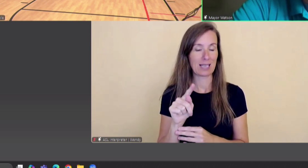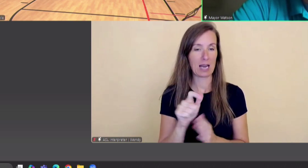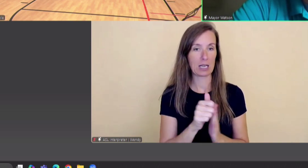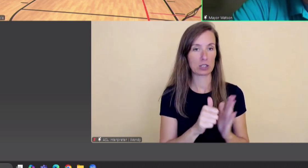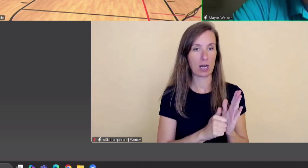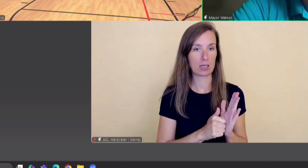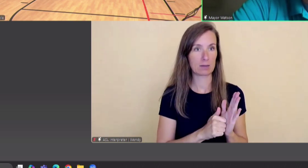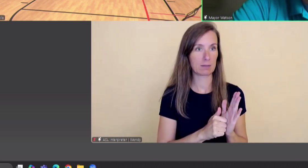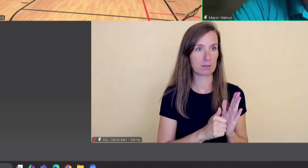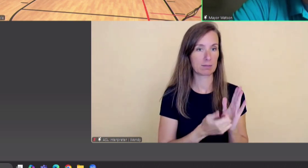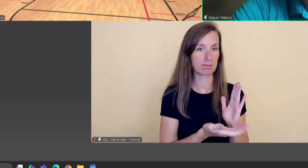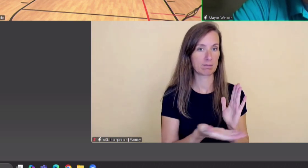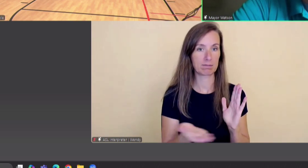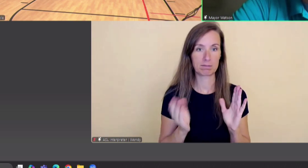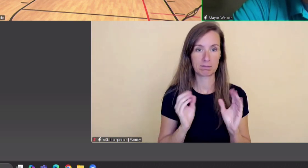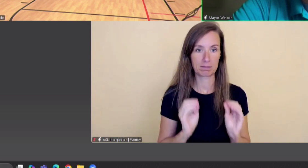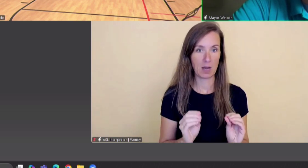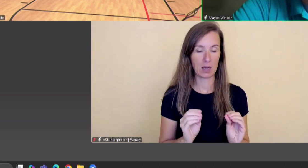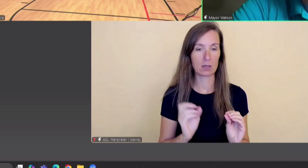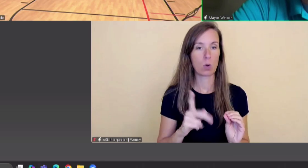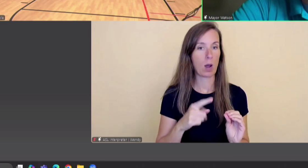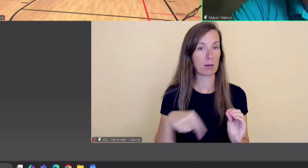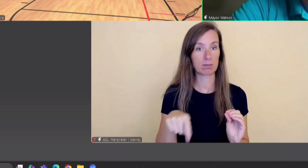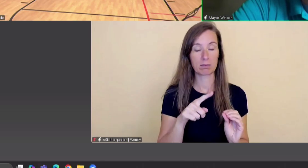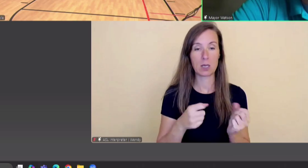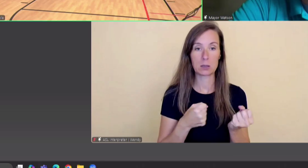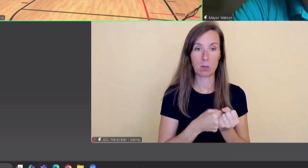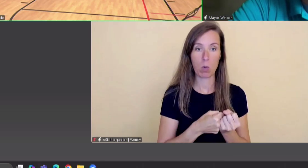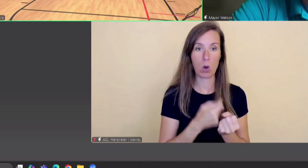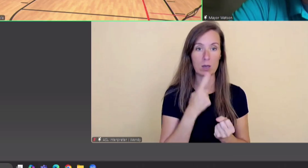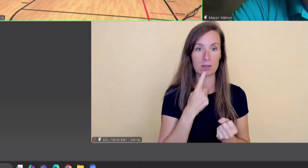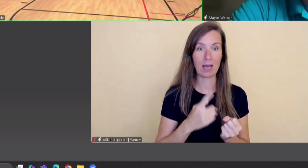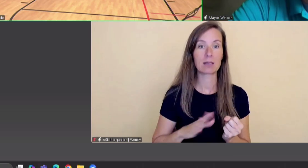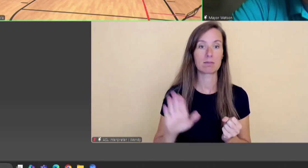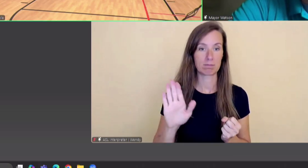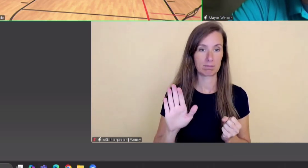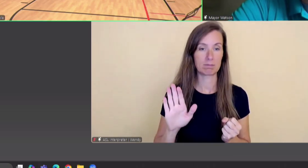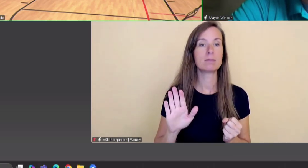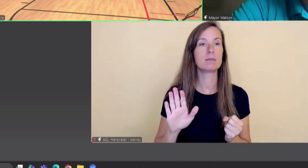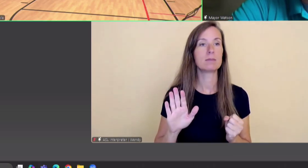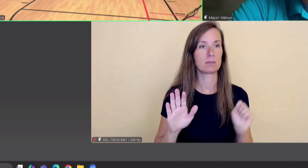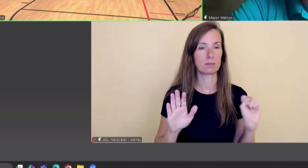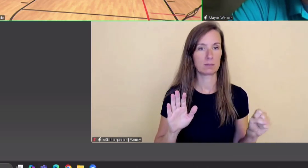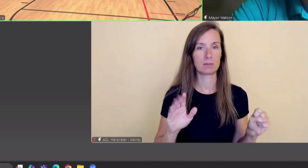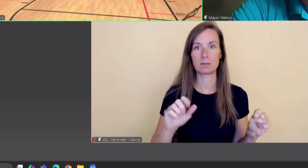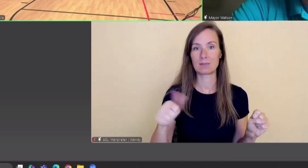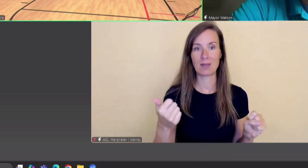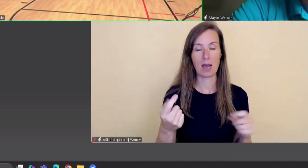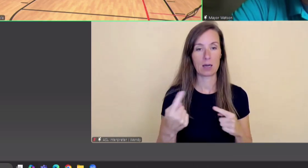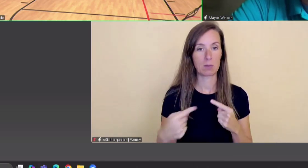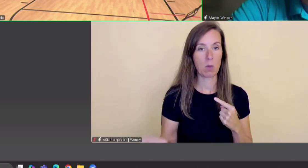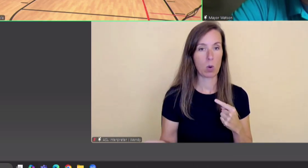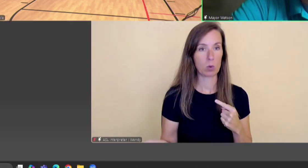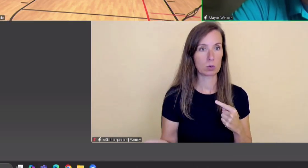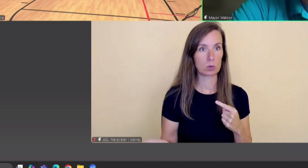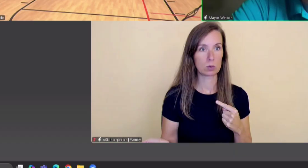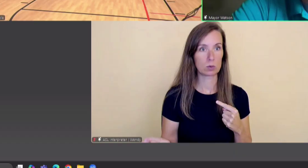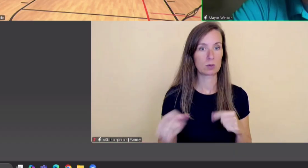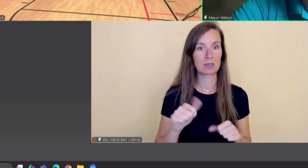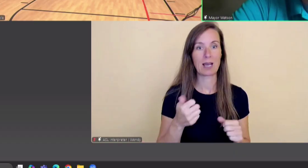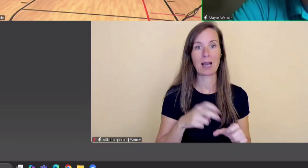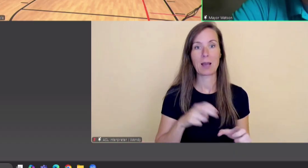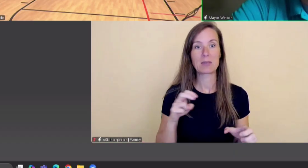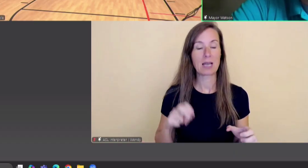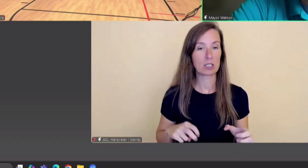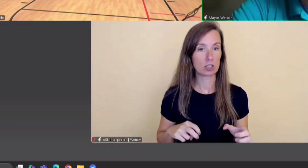Hearing none, all those in favor of the motion say aye. Aye. Aye. Any opposed? Any